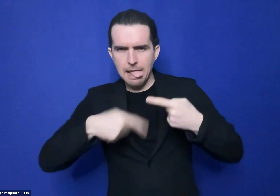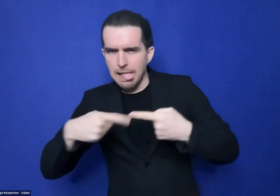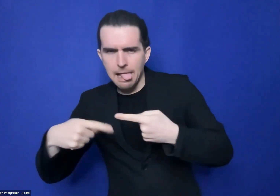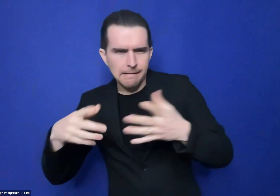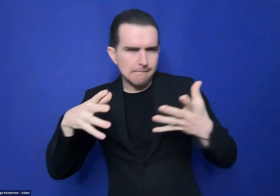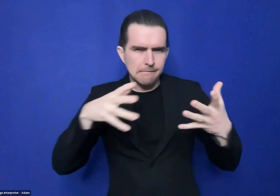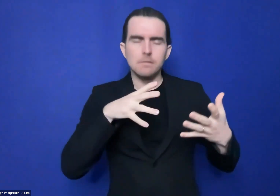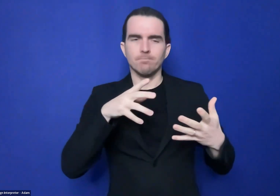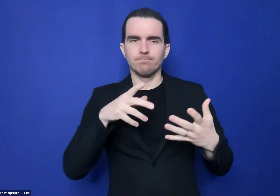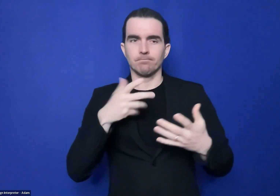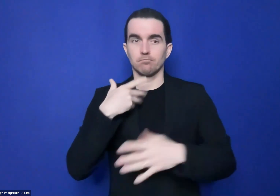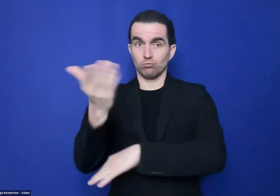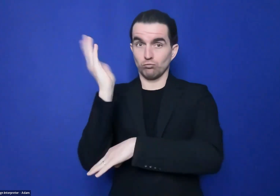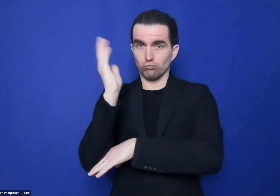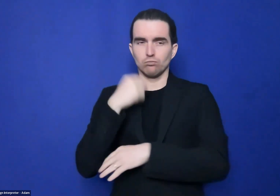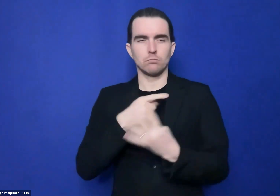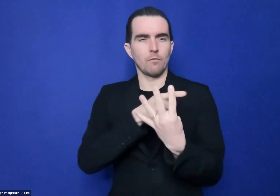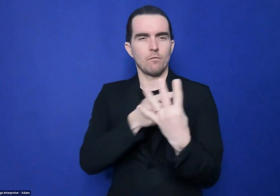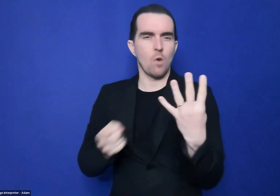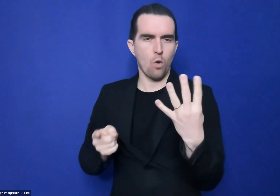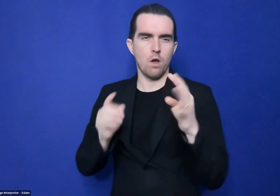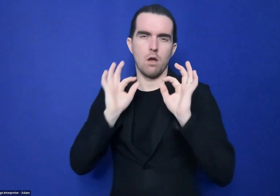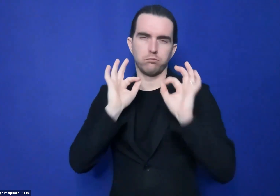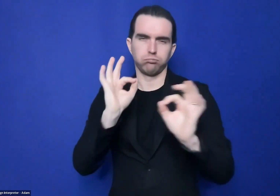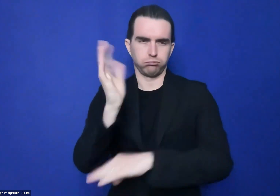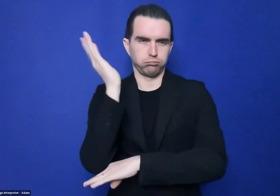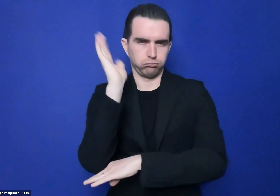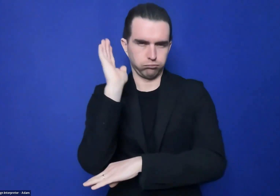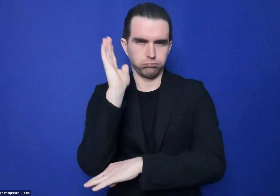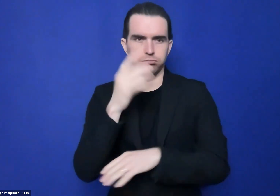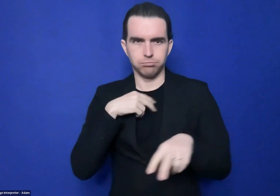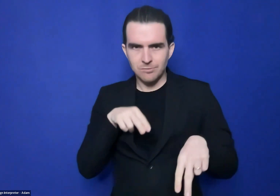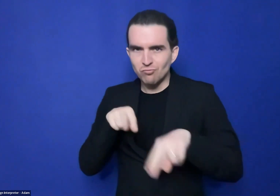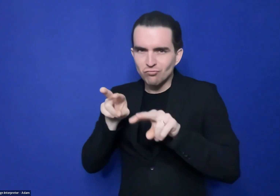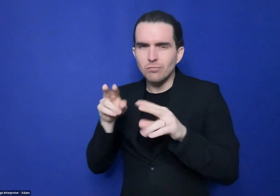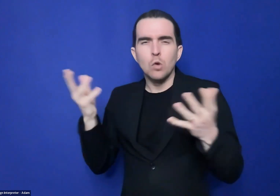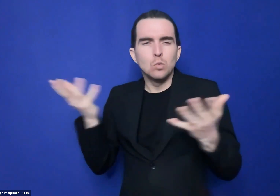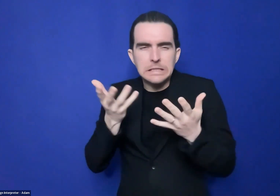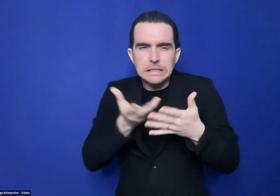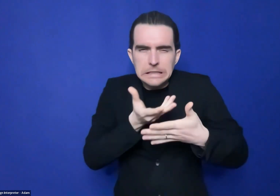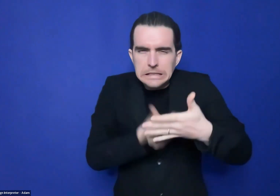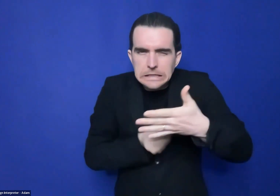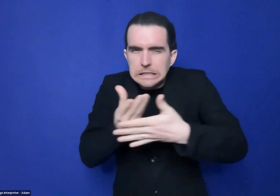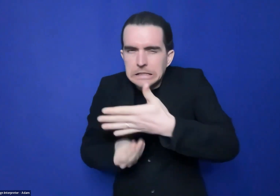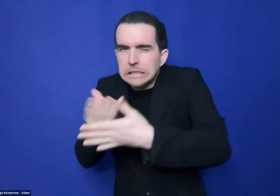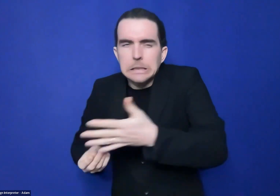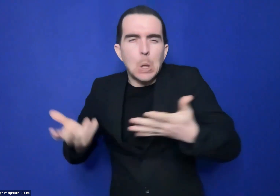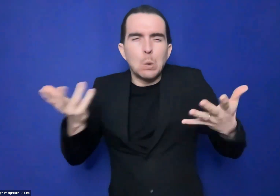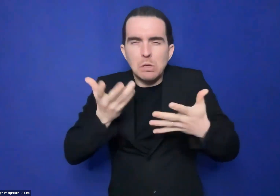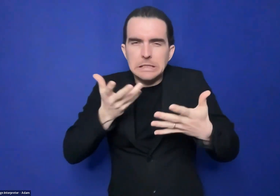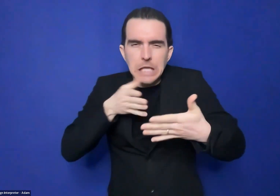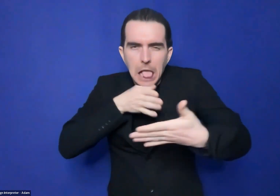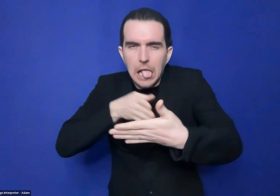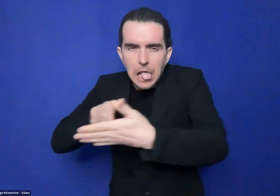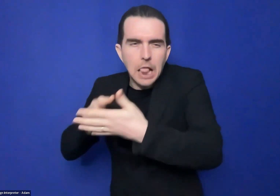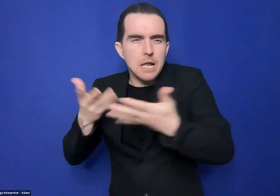First, I'd like to introduce Professor Peter Lloyd Sherlock to really explain about a very exciting program in Brazil. Thank you,